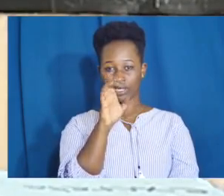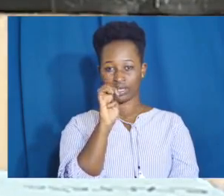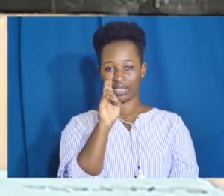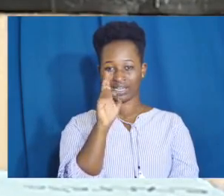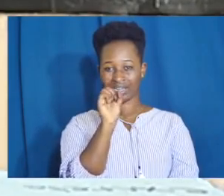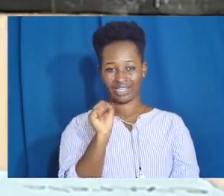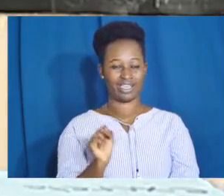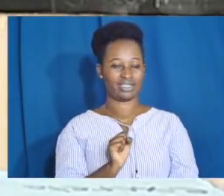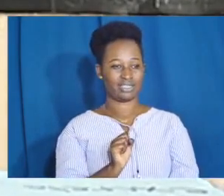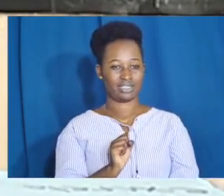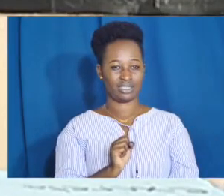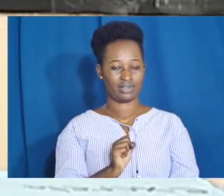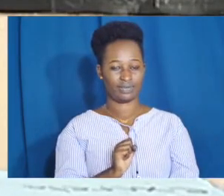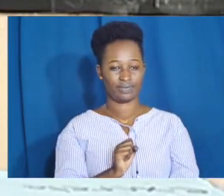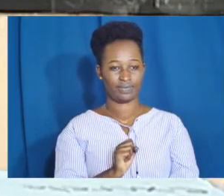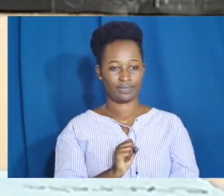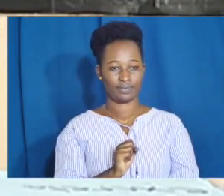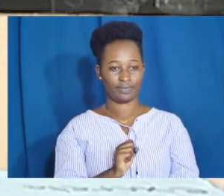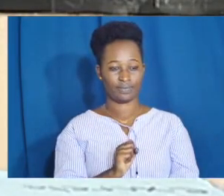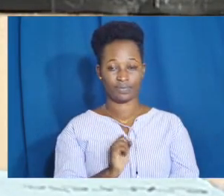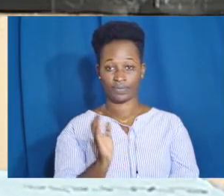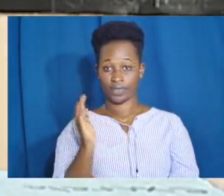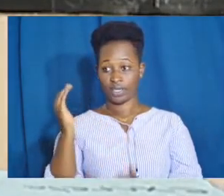They don't have a true nucleus.